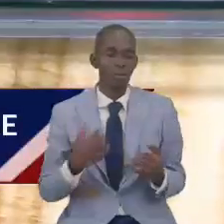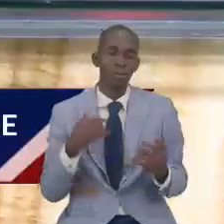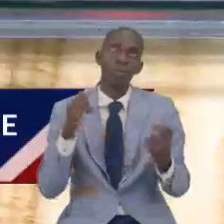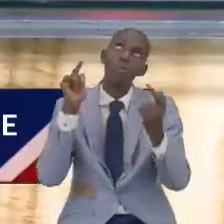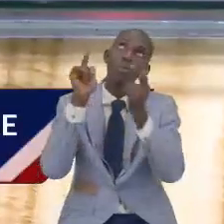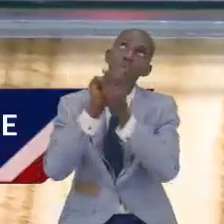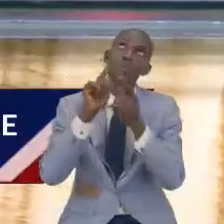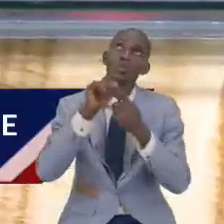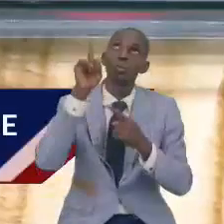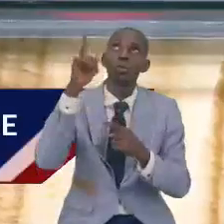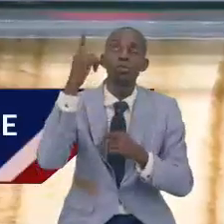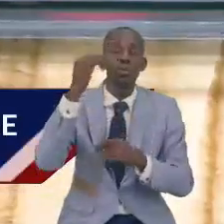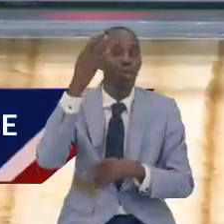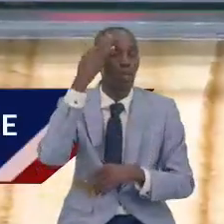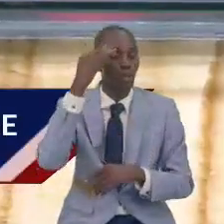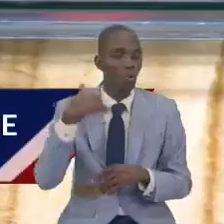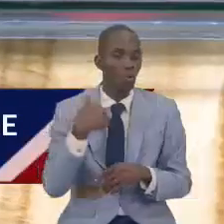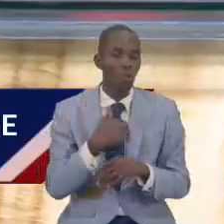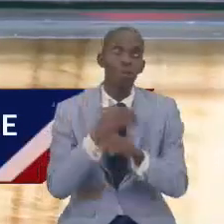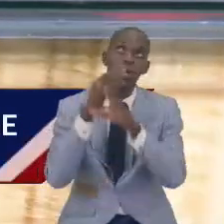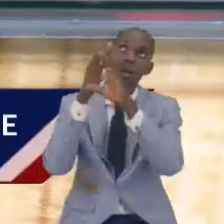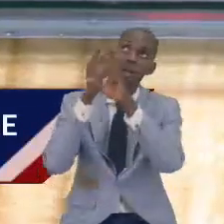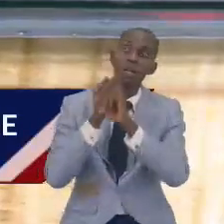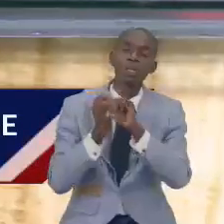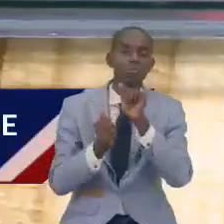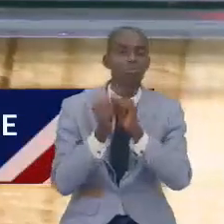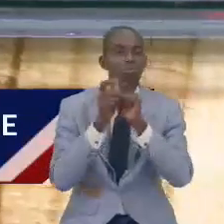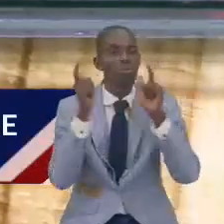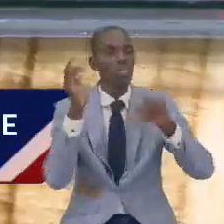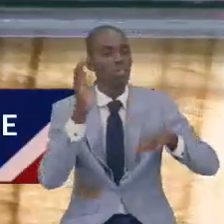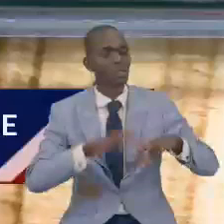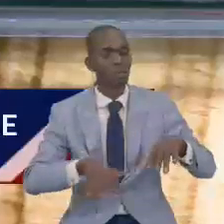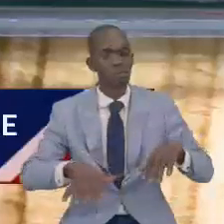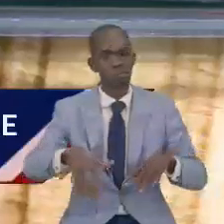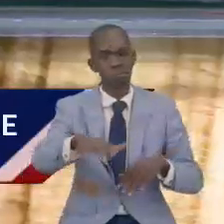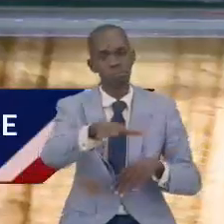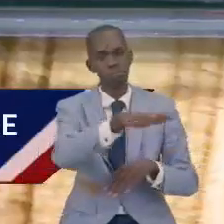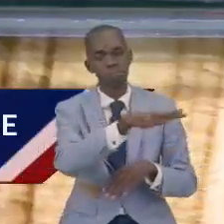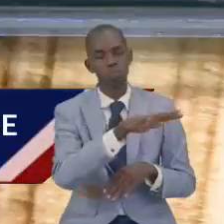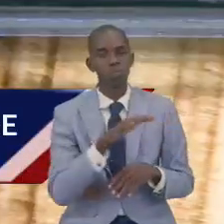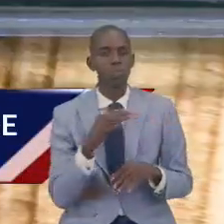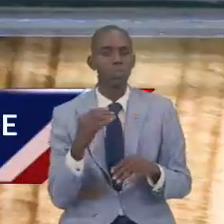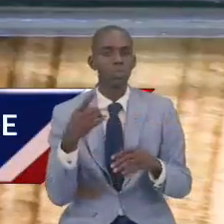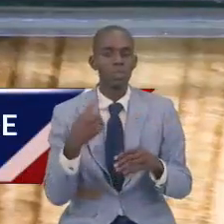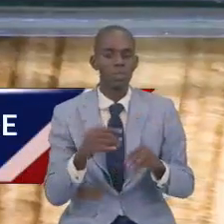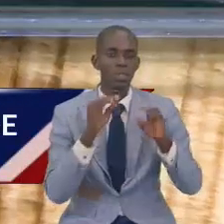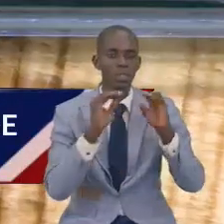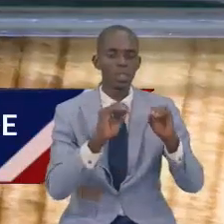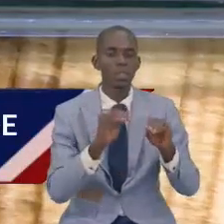the knowledge we have, greater than all the knowledge they were teaching